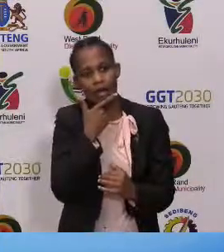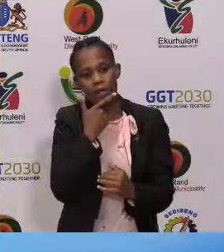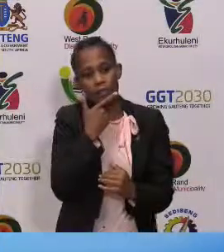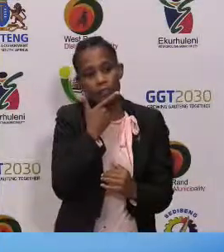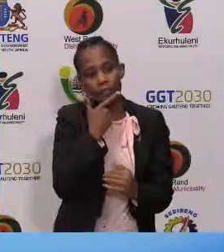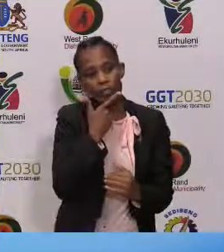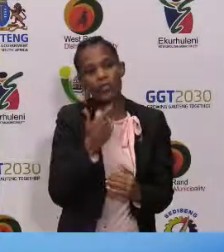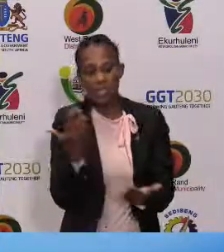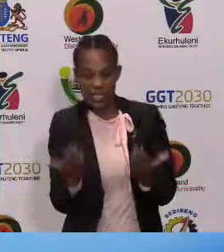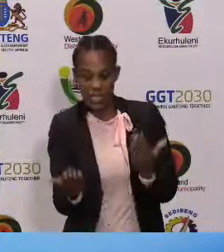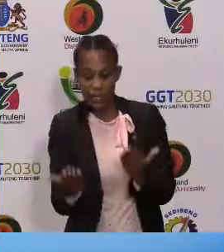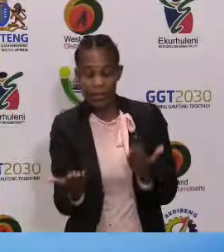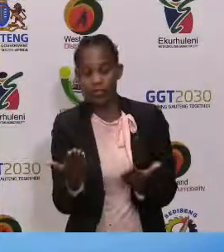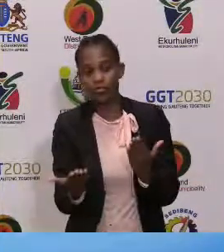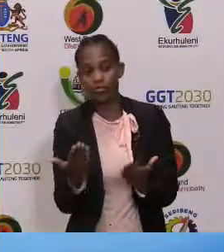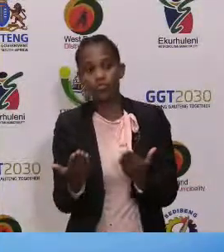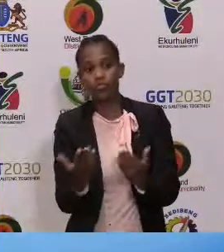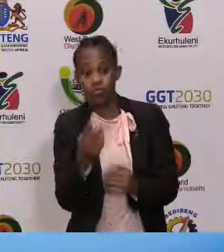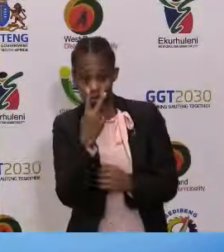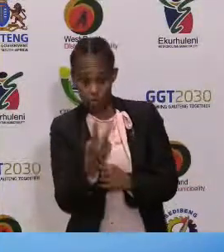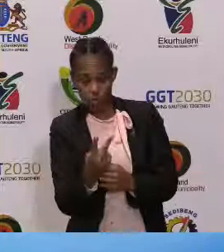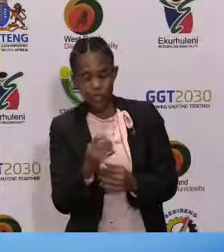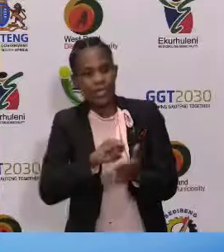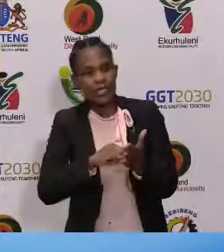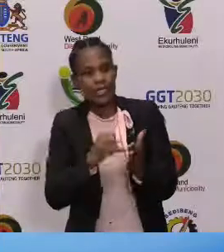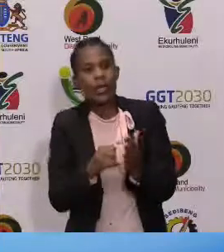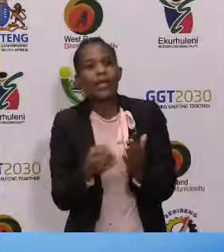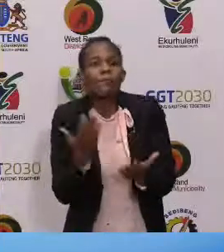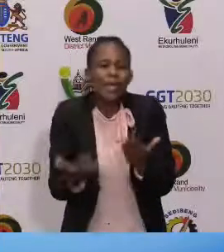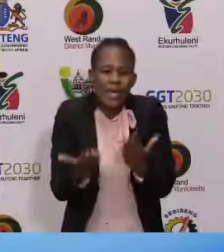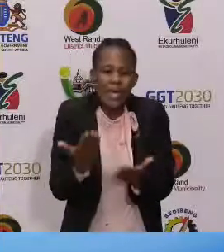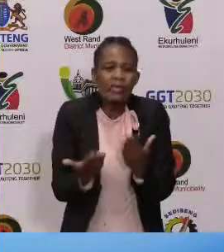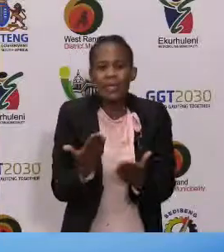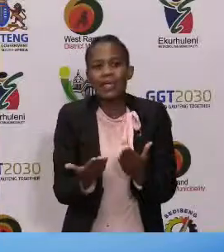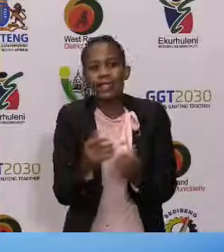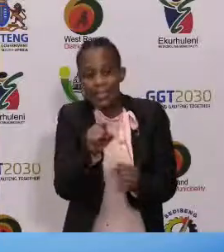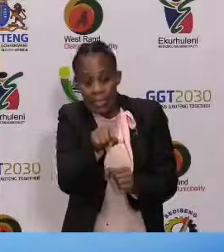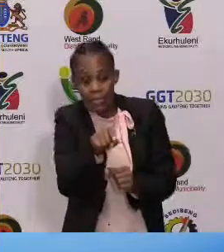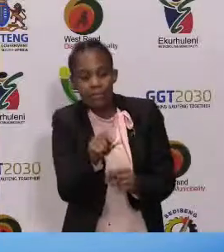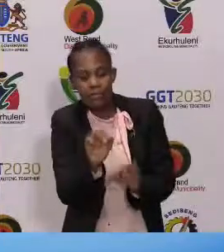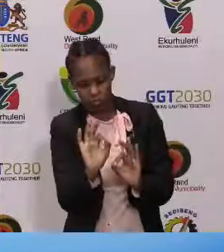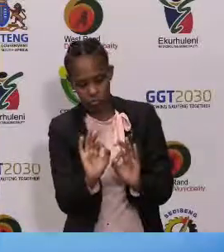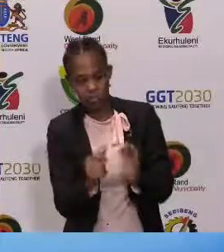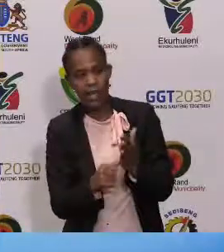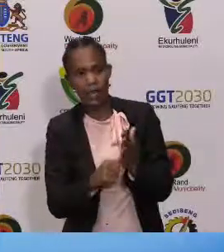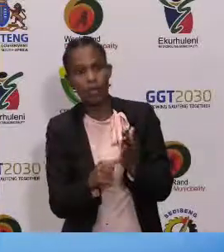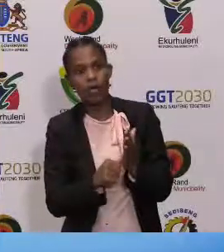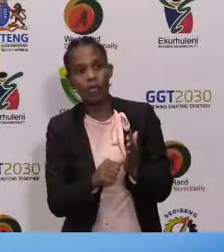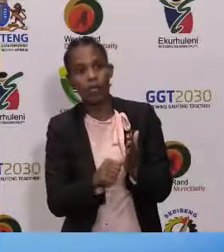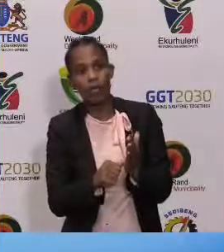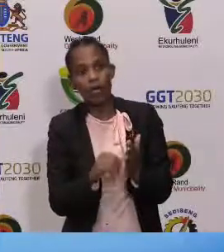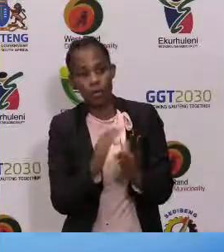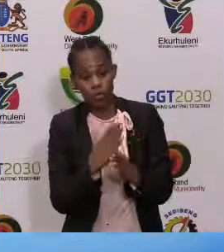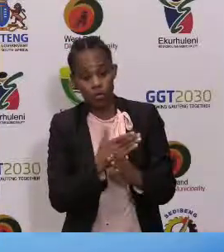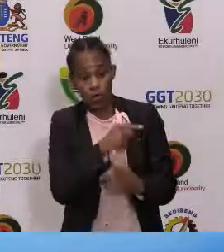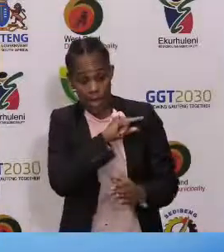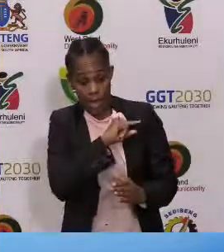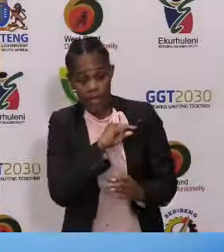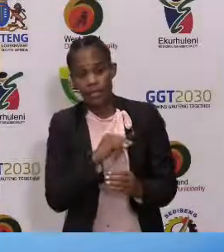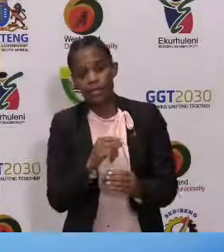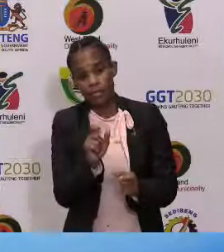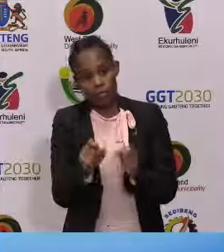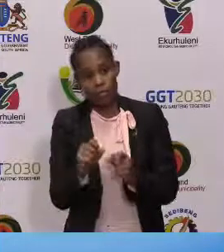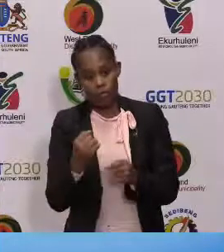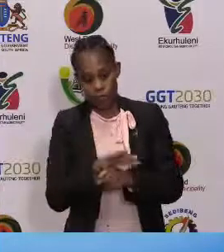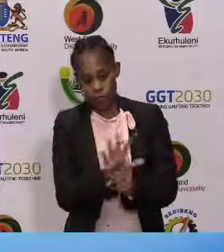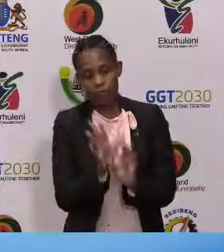an underestimate, but what we're measuring in January probably is a more realistic scenario in terms of the number of people that were infected, but that itself might